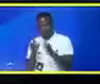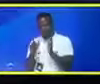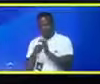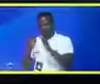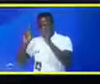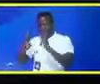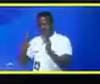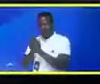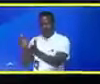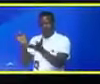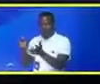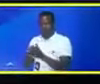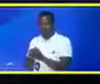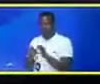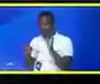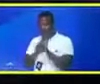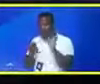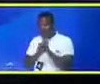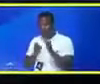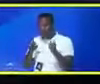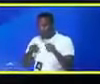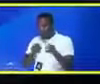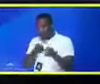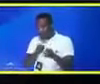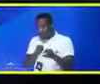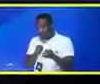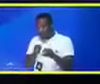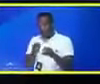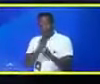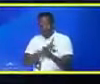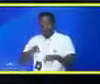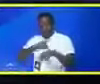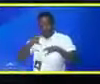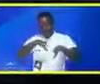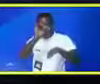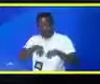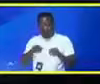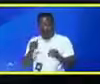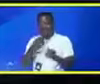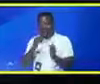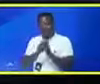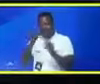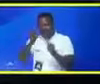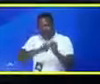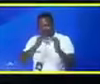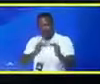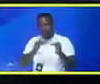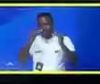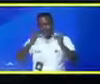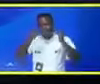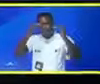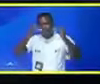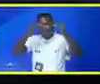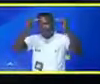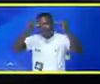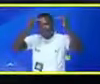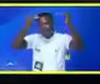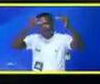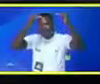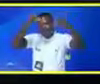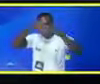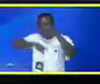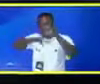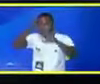we desire. You see, the way the kingdom functions is that every dimension of possibility and reality in the